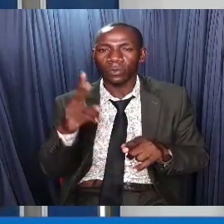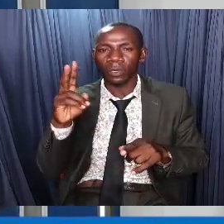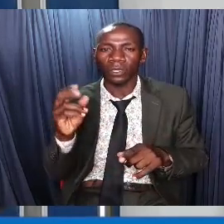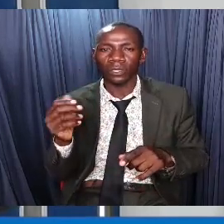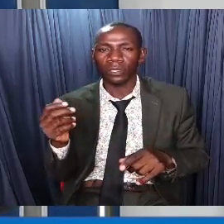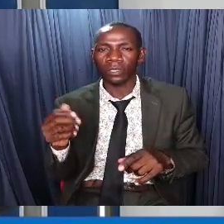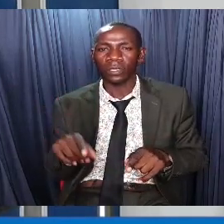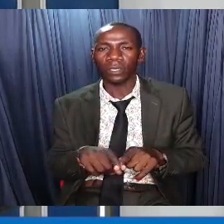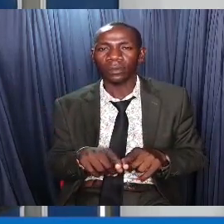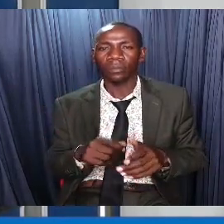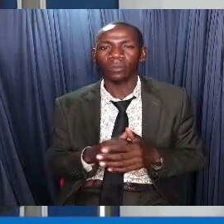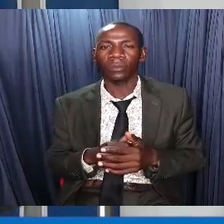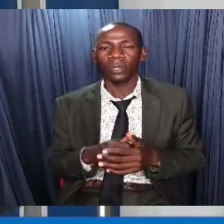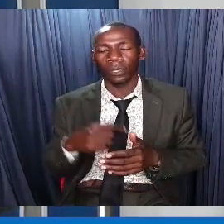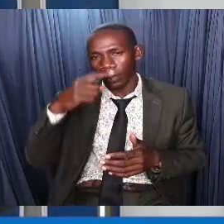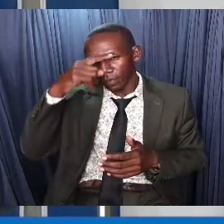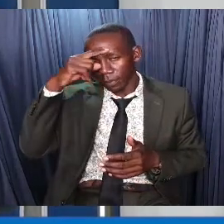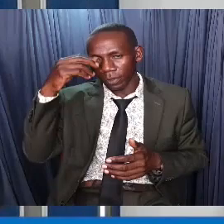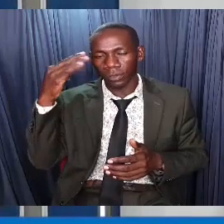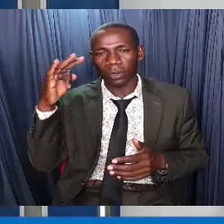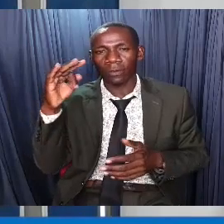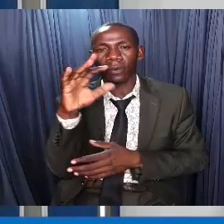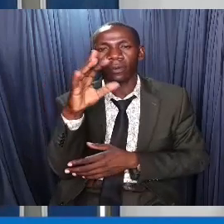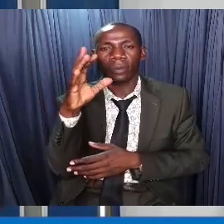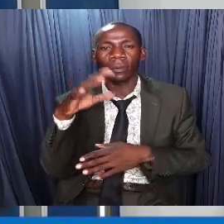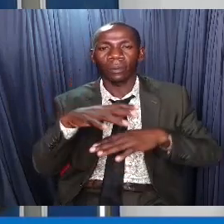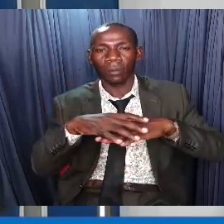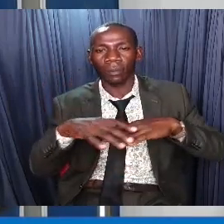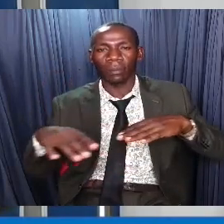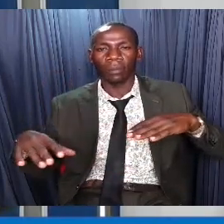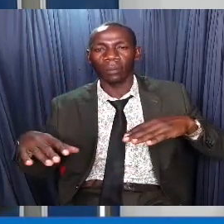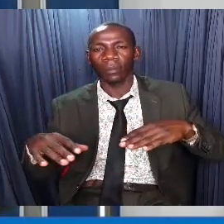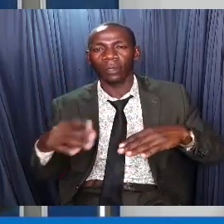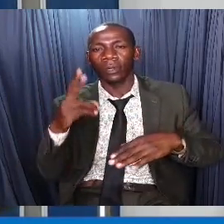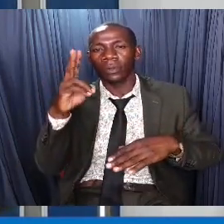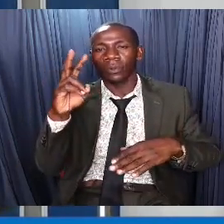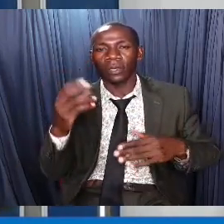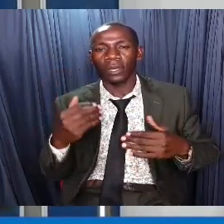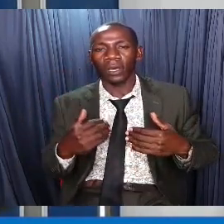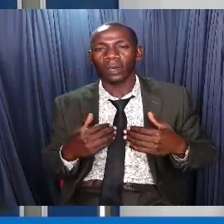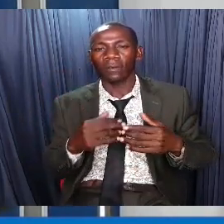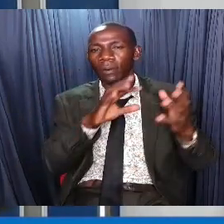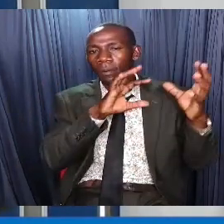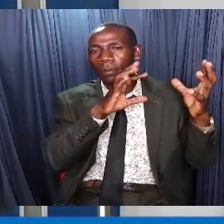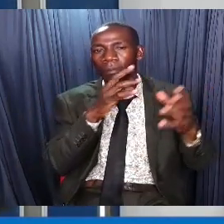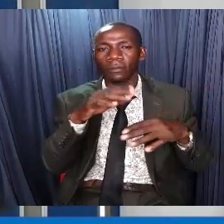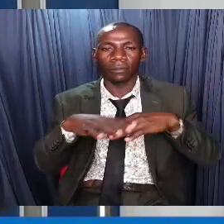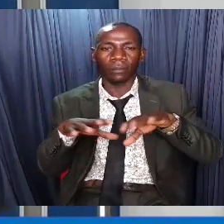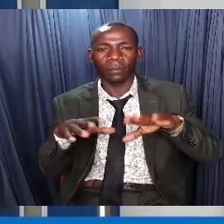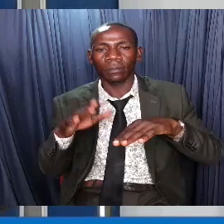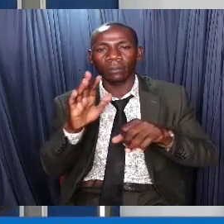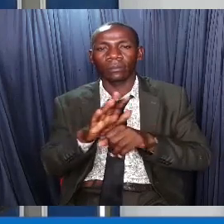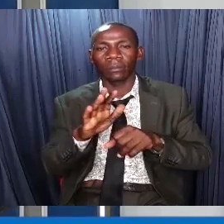20 shillings. Kwa ajili ya makuti yako. For the sake of the palm leaf for the church. Shilingi 20 hiyo ina makuti mengi. And 20 shillings had so many palm